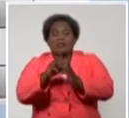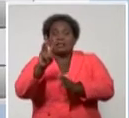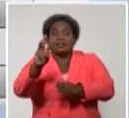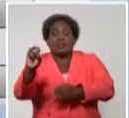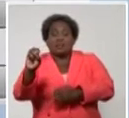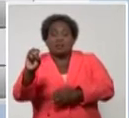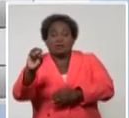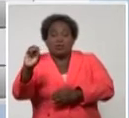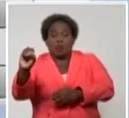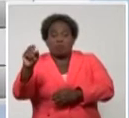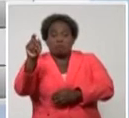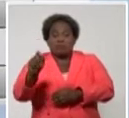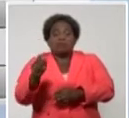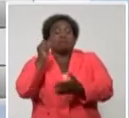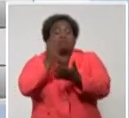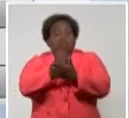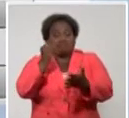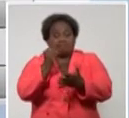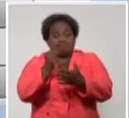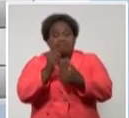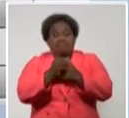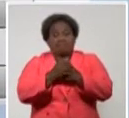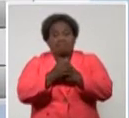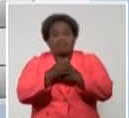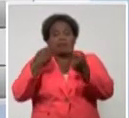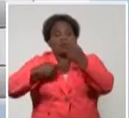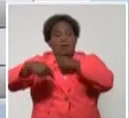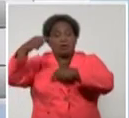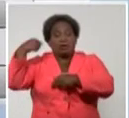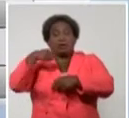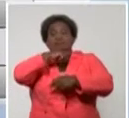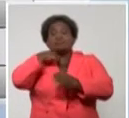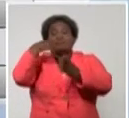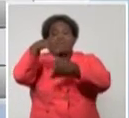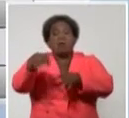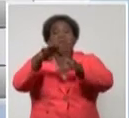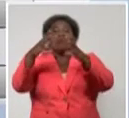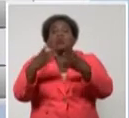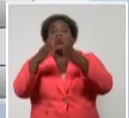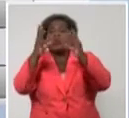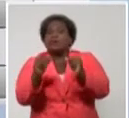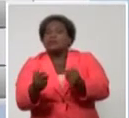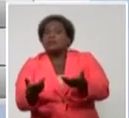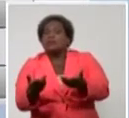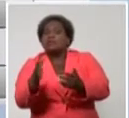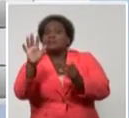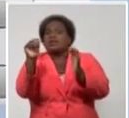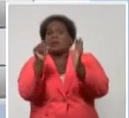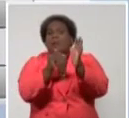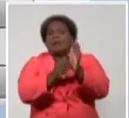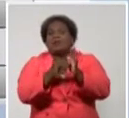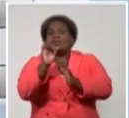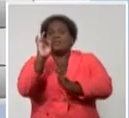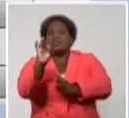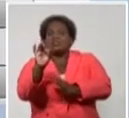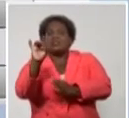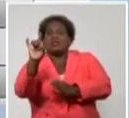589,688 COVID-19 fatalities, and a mortality rate of 4.27%. With